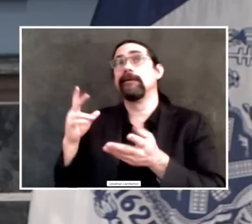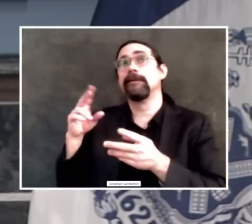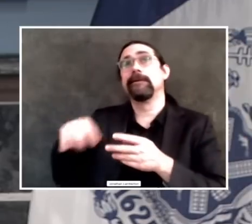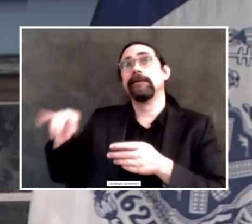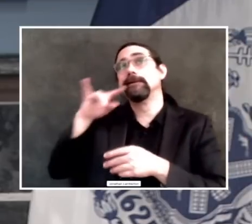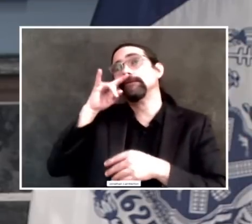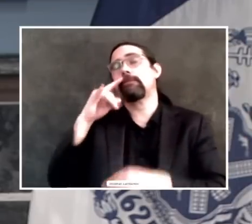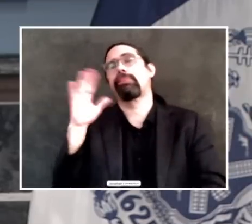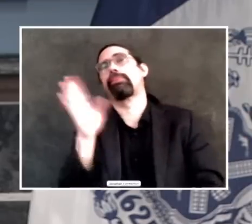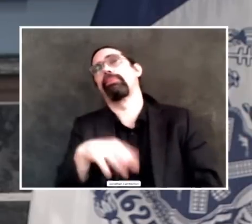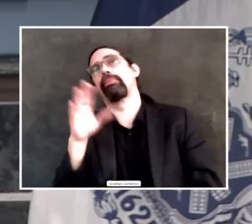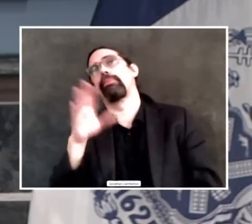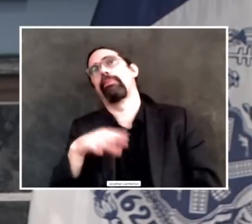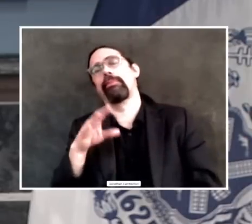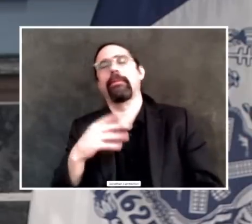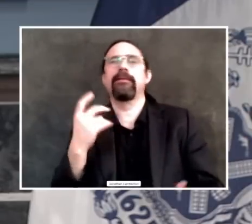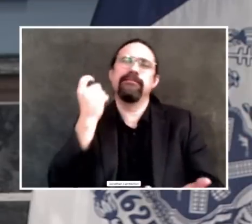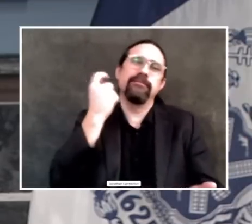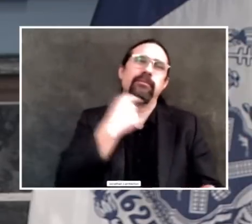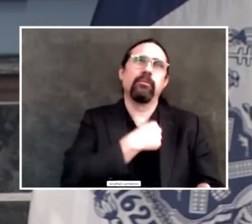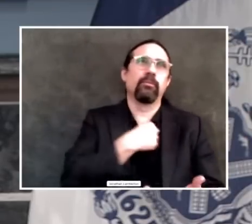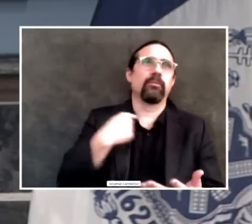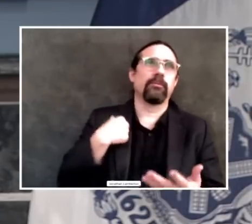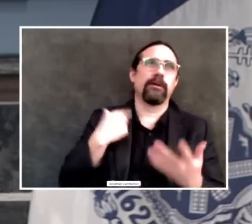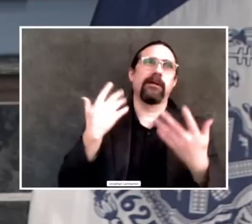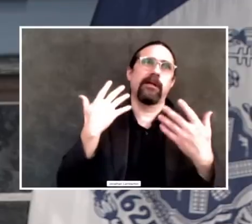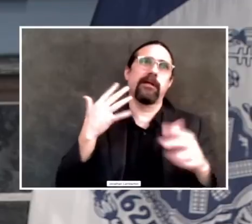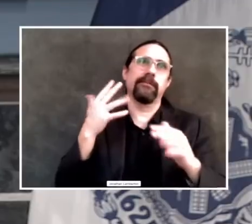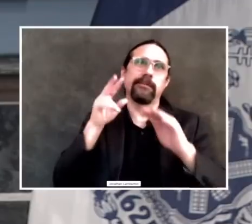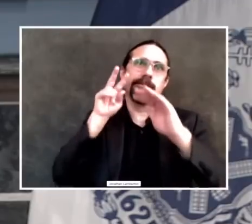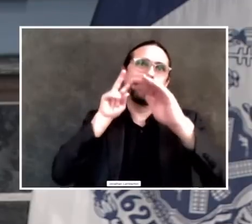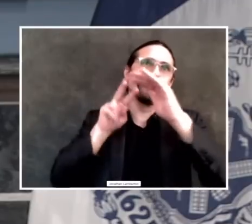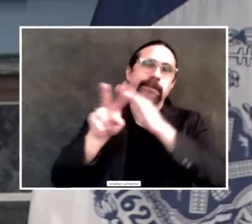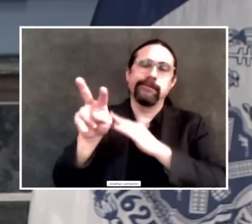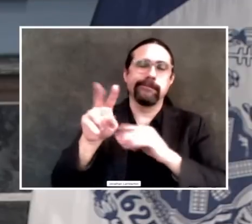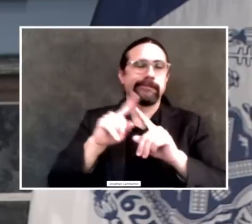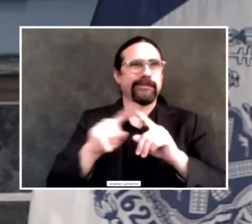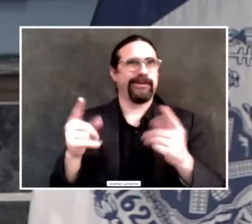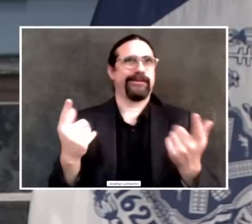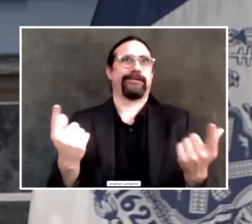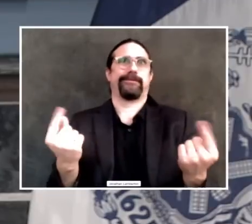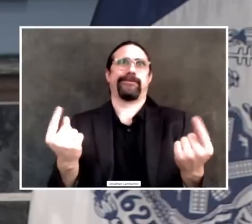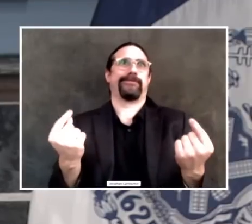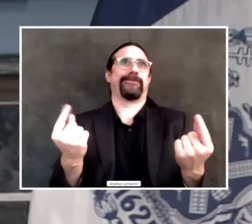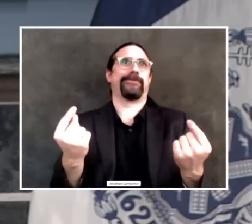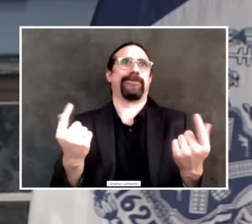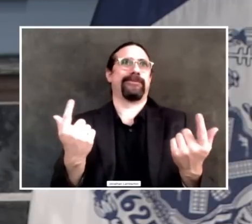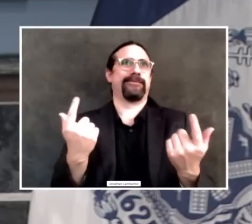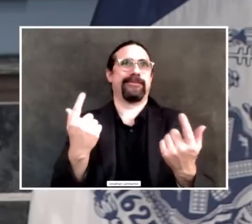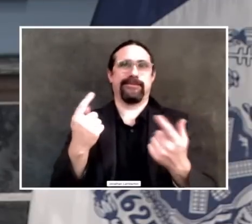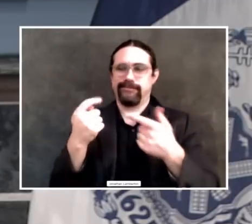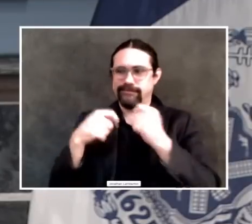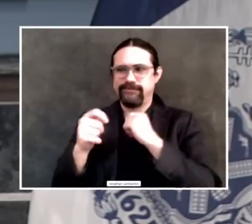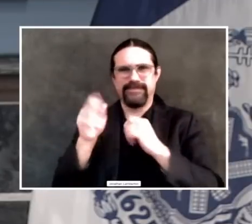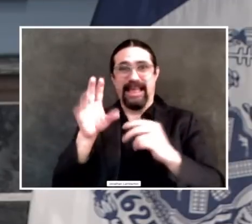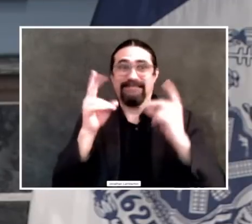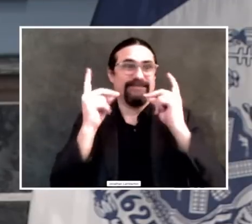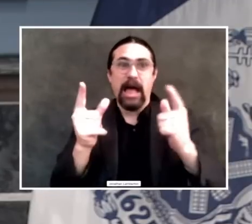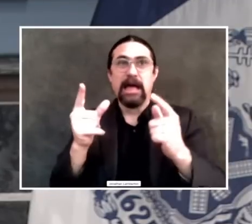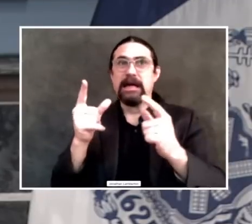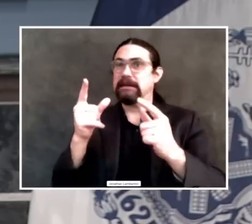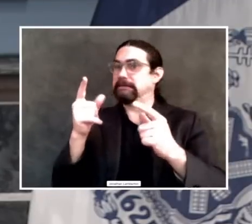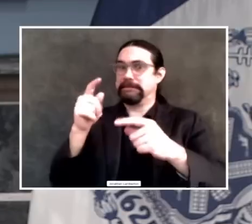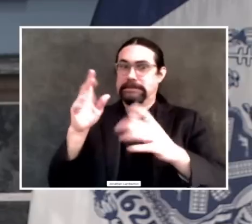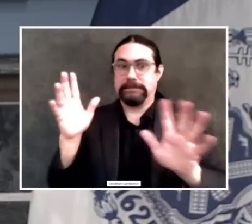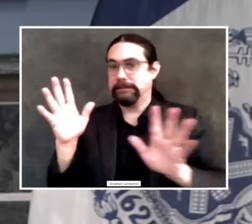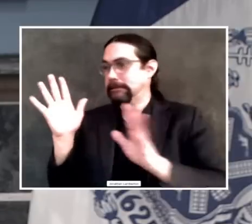best distance learning, we didn't have every kid ready for it. We didn't have every teacher ready for it, and we knew, I know plenty about kids, and particularly